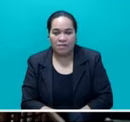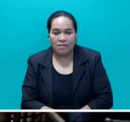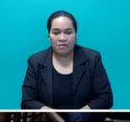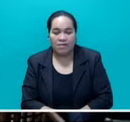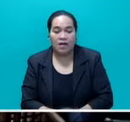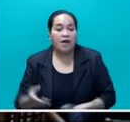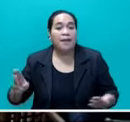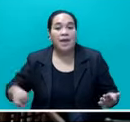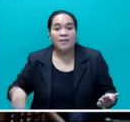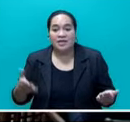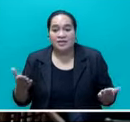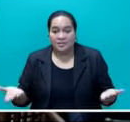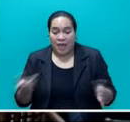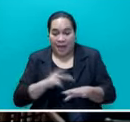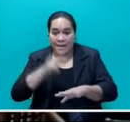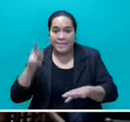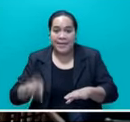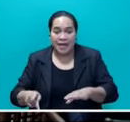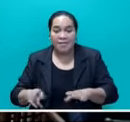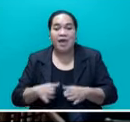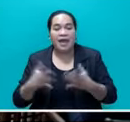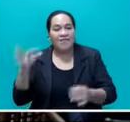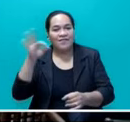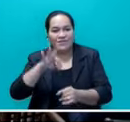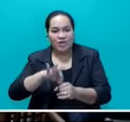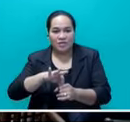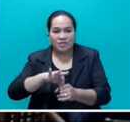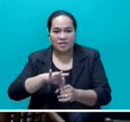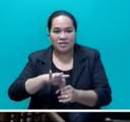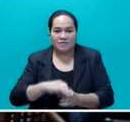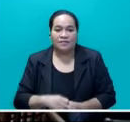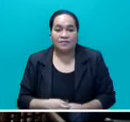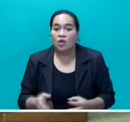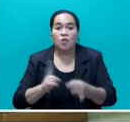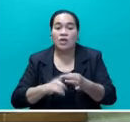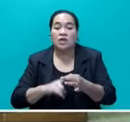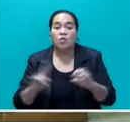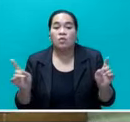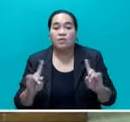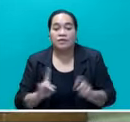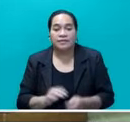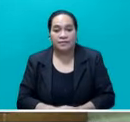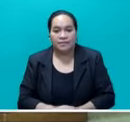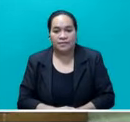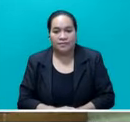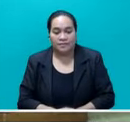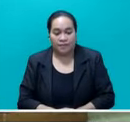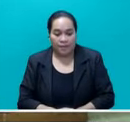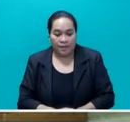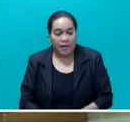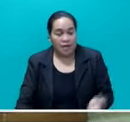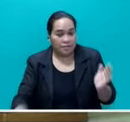Honorable members, the Parliament will now vote. The question is, pursuant